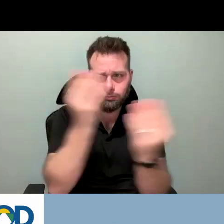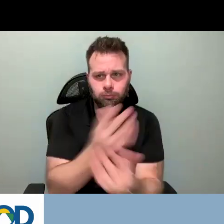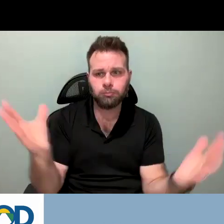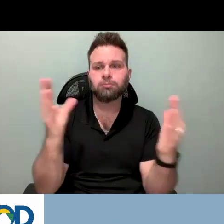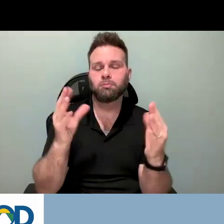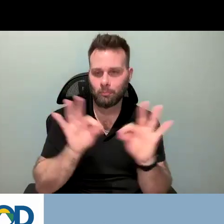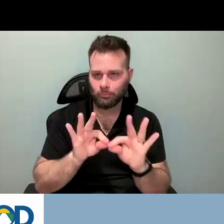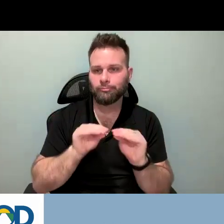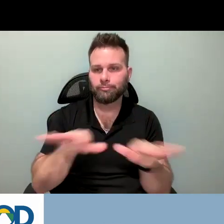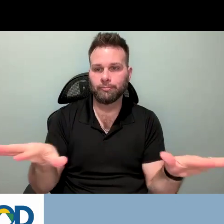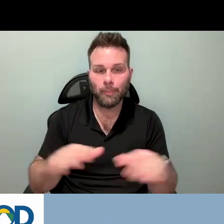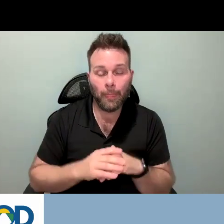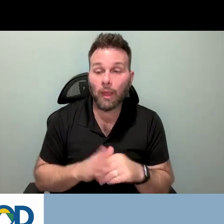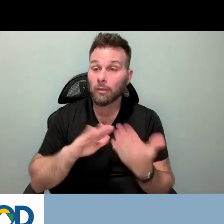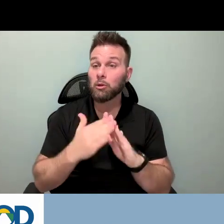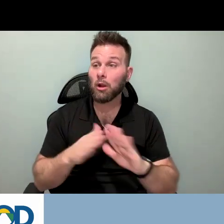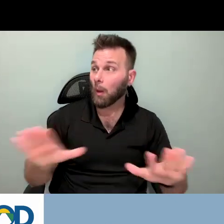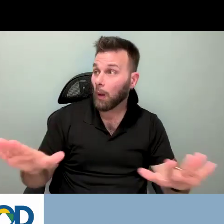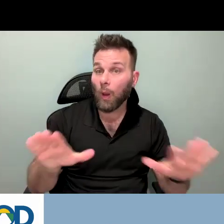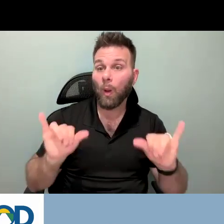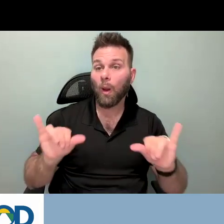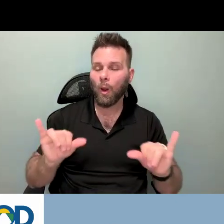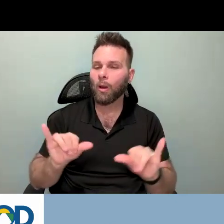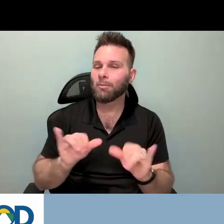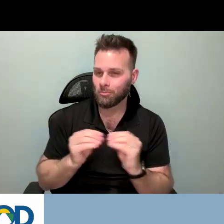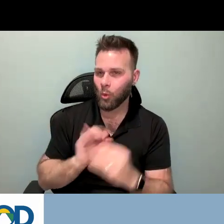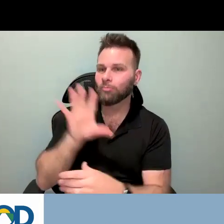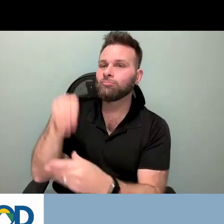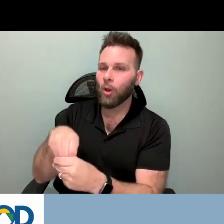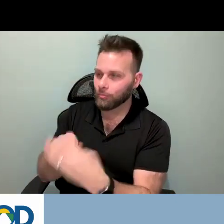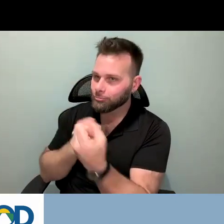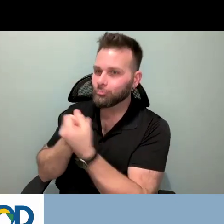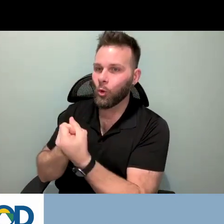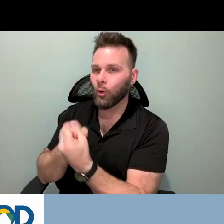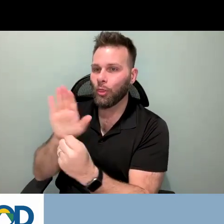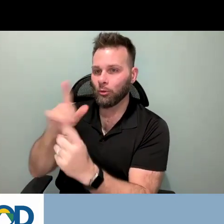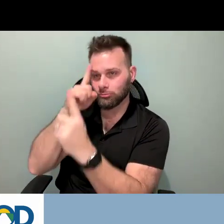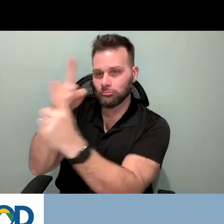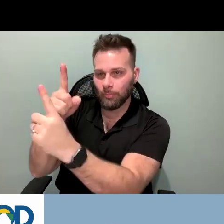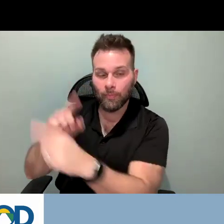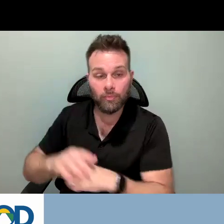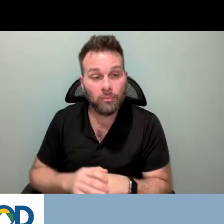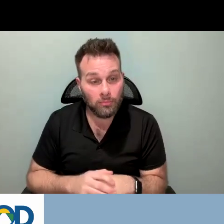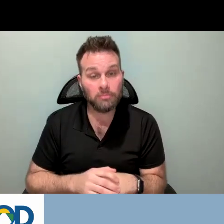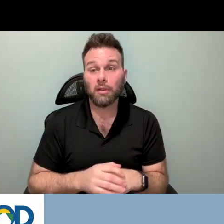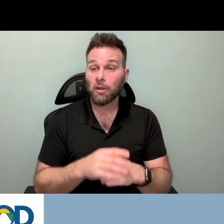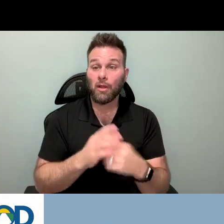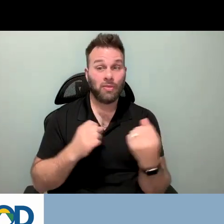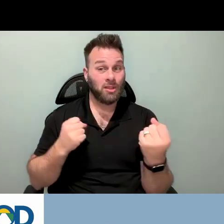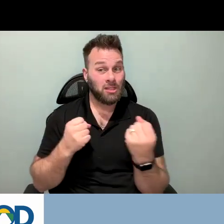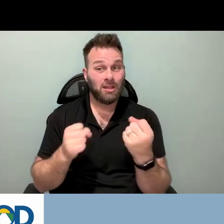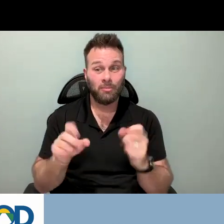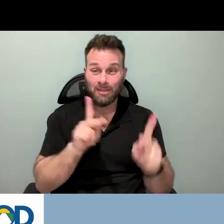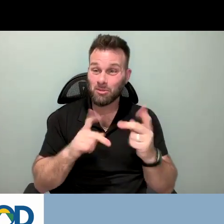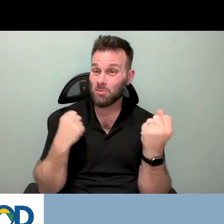community becomes more invested in the COD's mission. The broad base of support is essential for